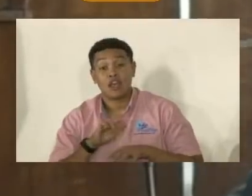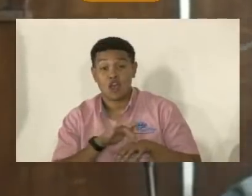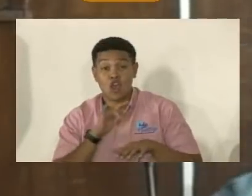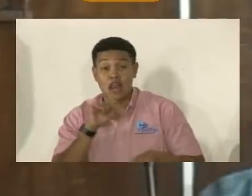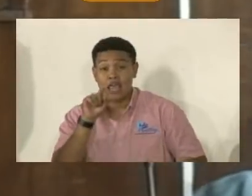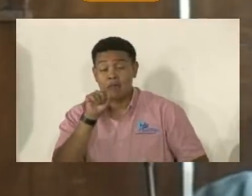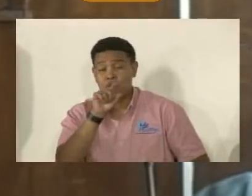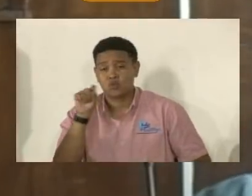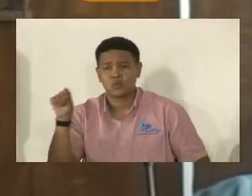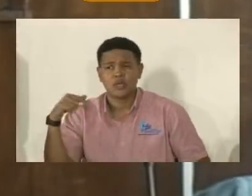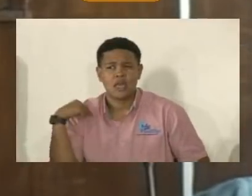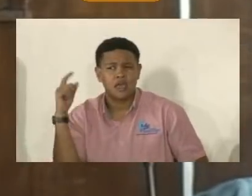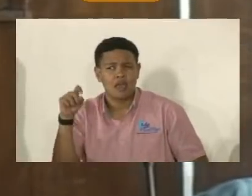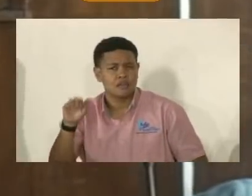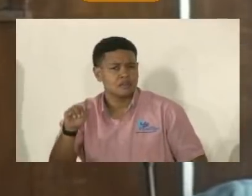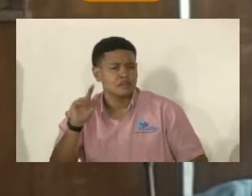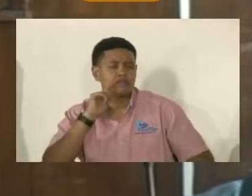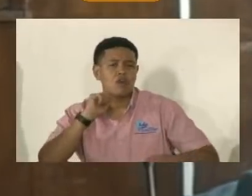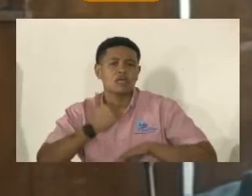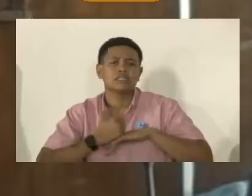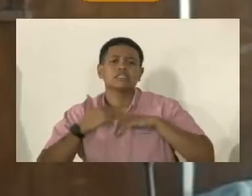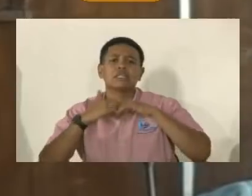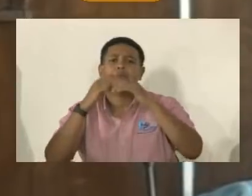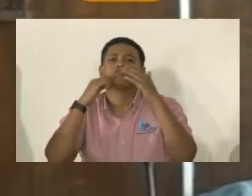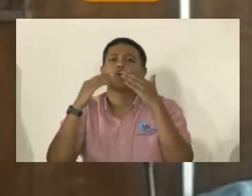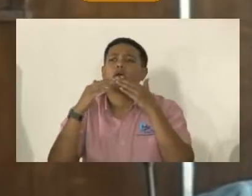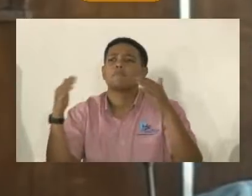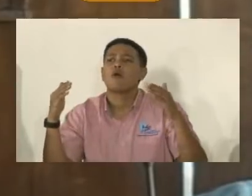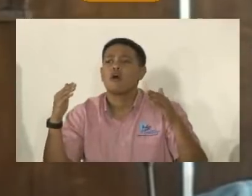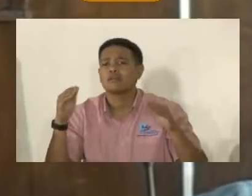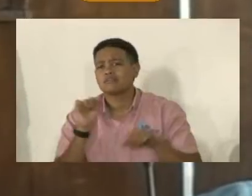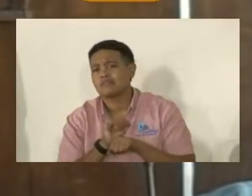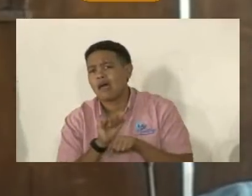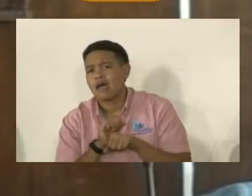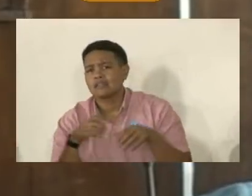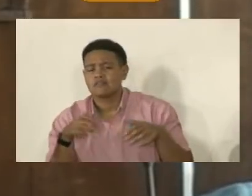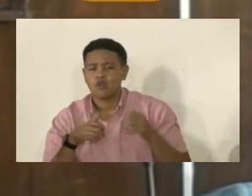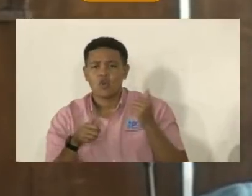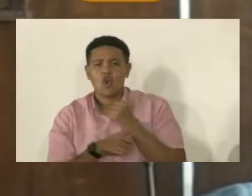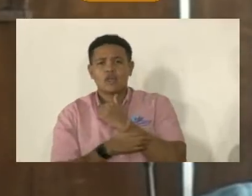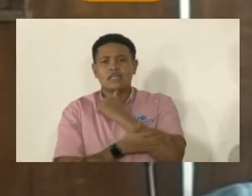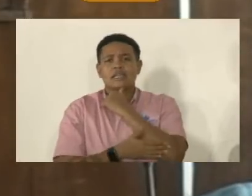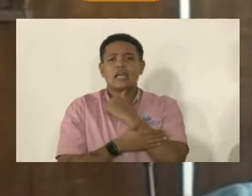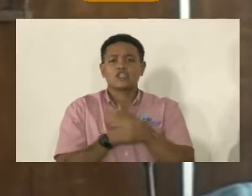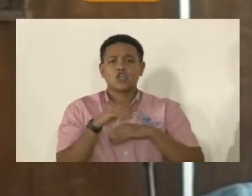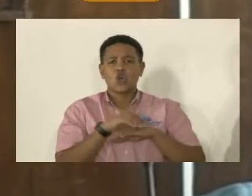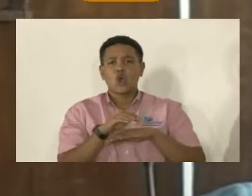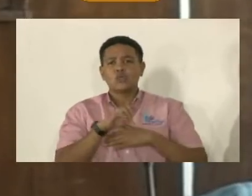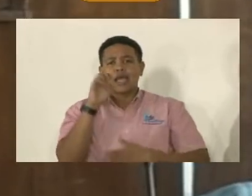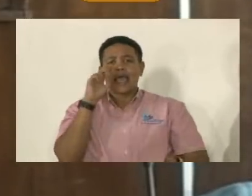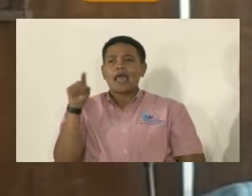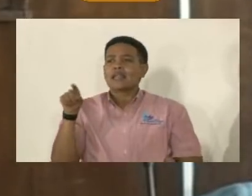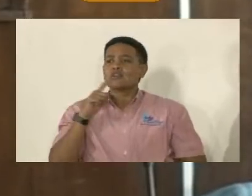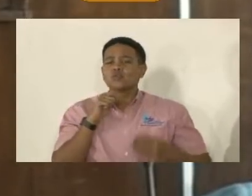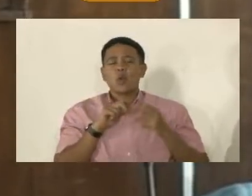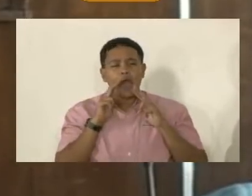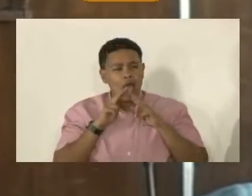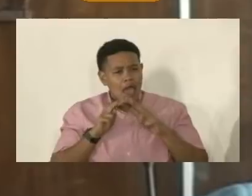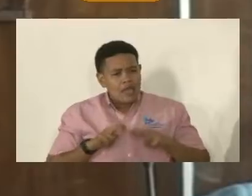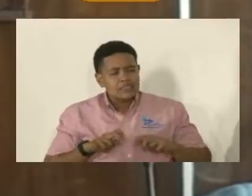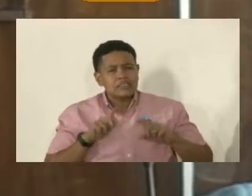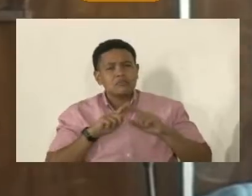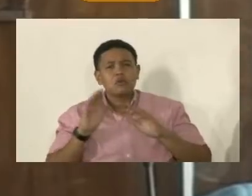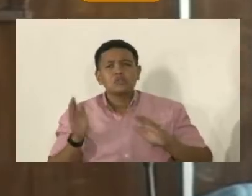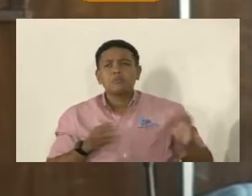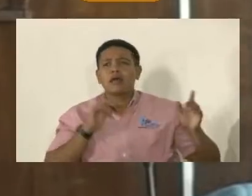I called for the establishment of a broad-based task force under the National Council on Education to assess and plan for